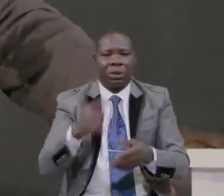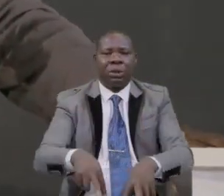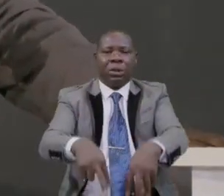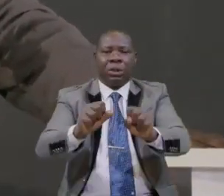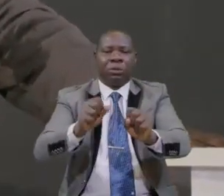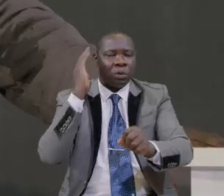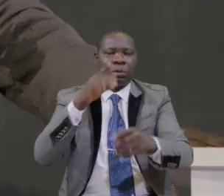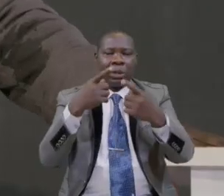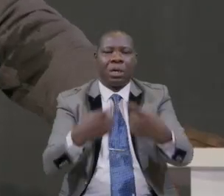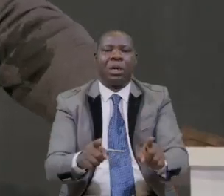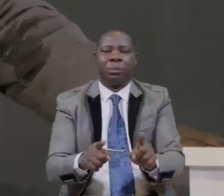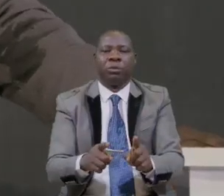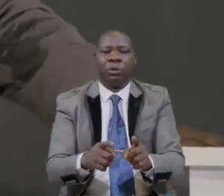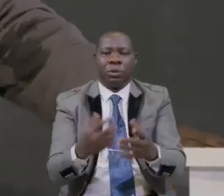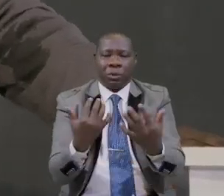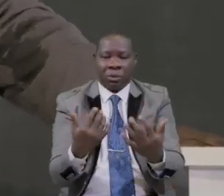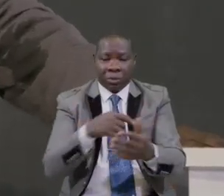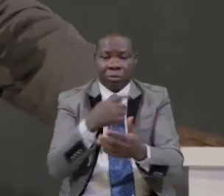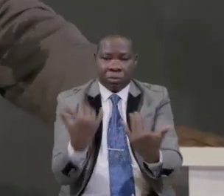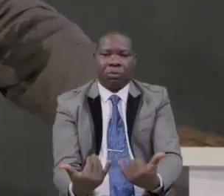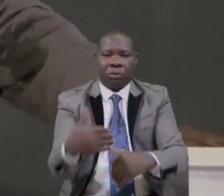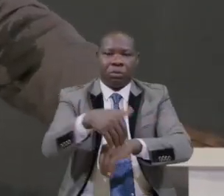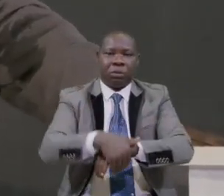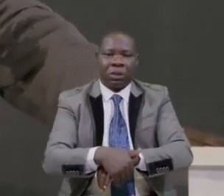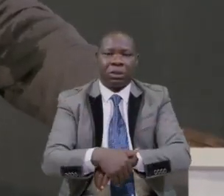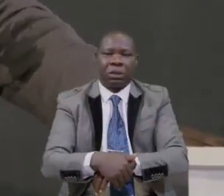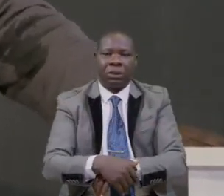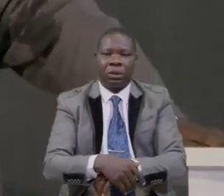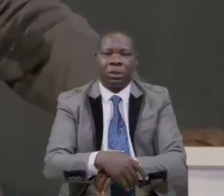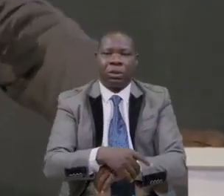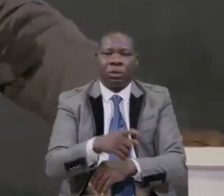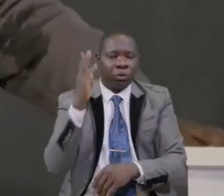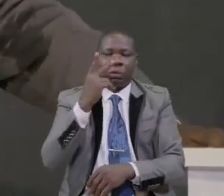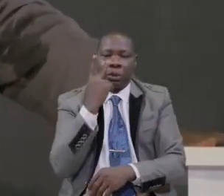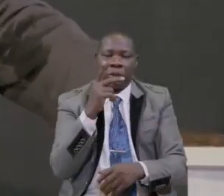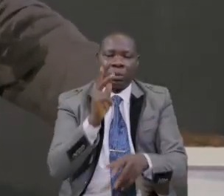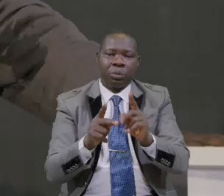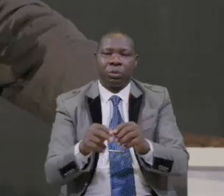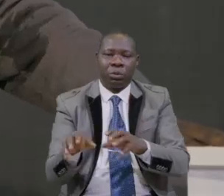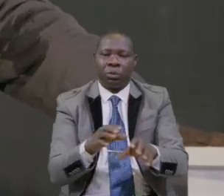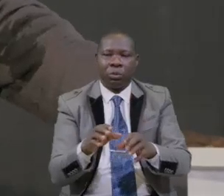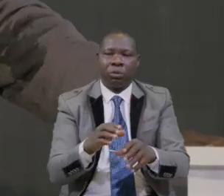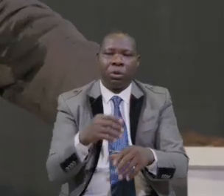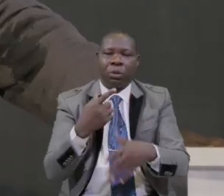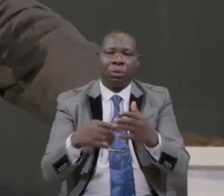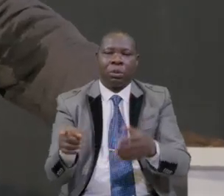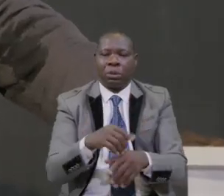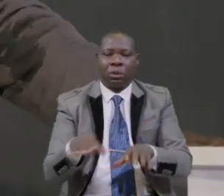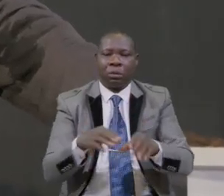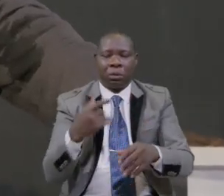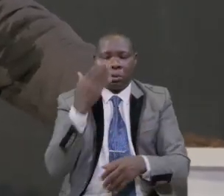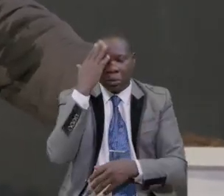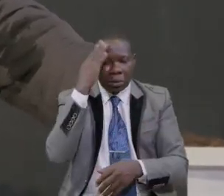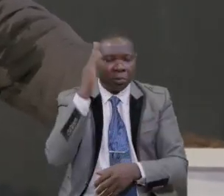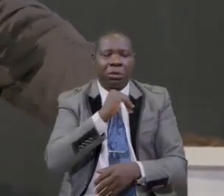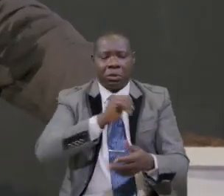place tonight, they still keep on doing what they're doing. The knowledge will not change their action. The